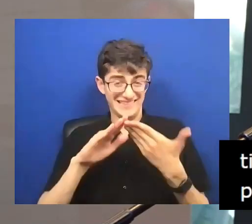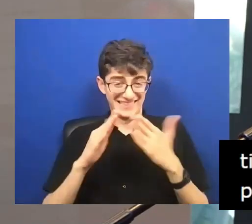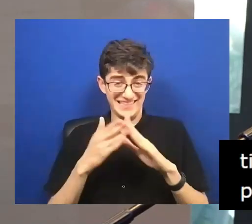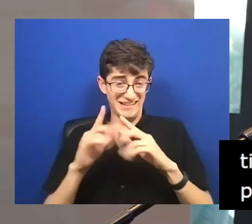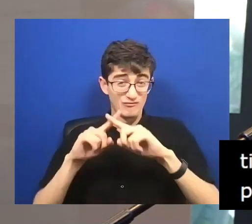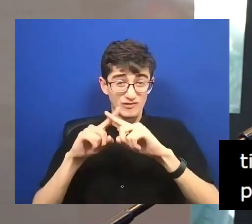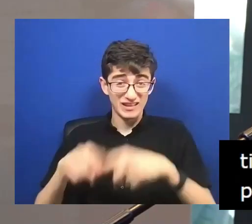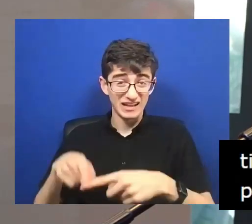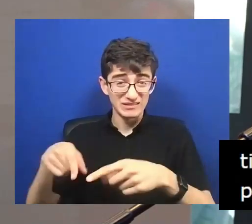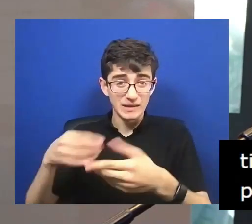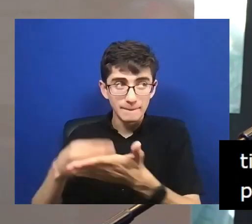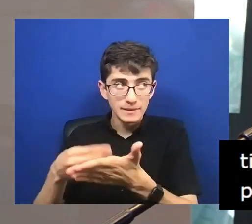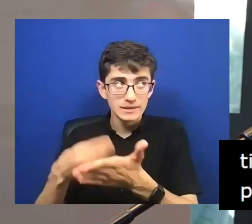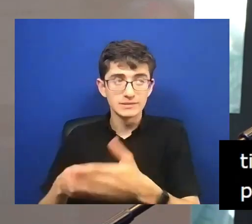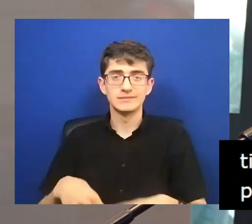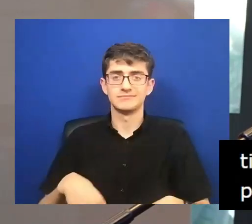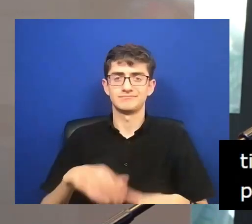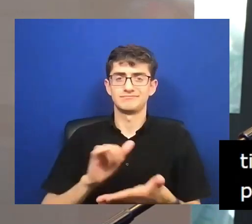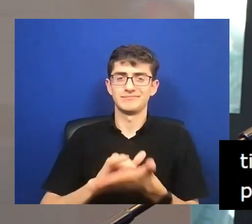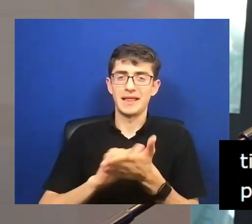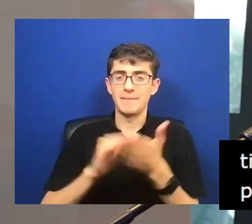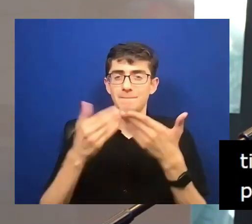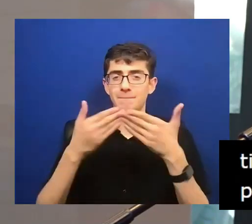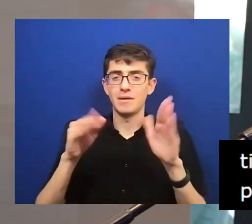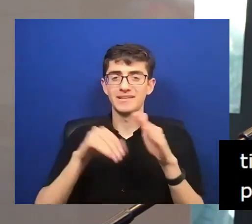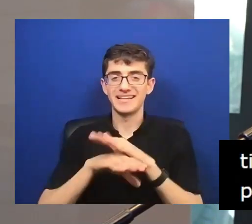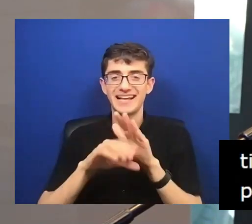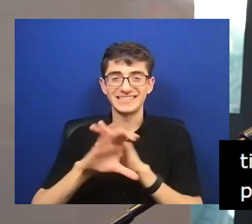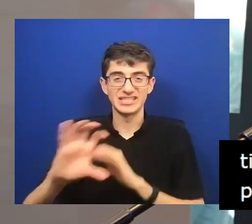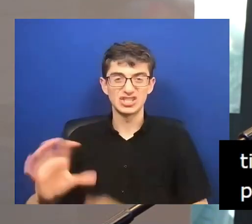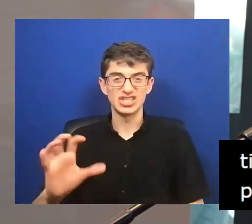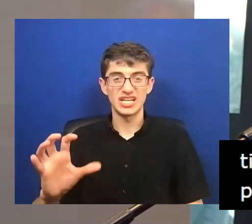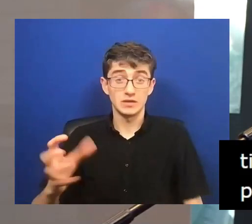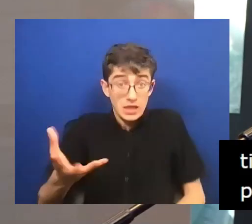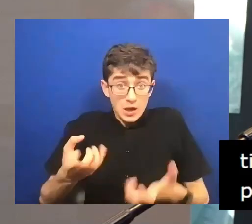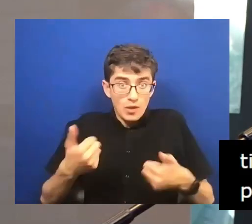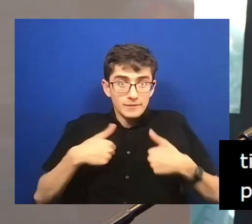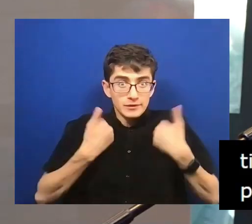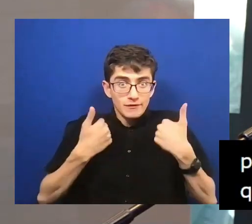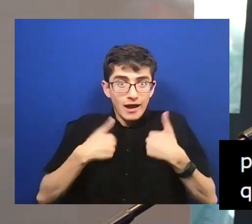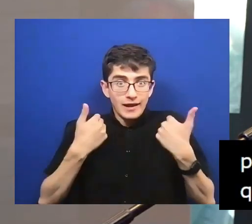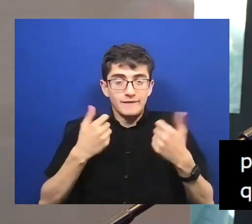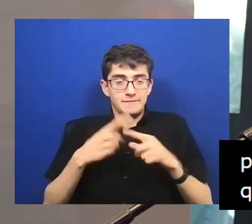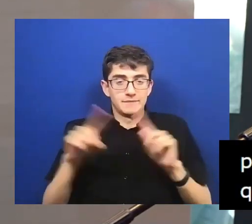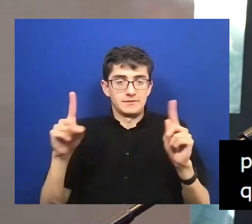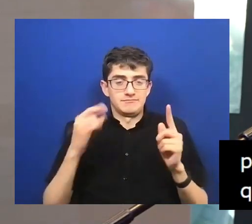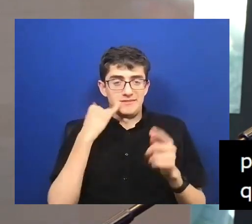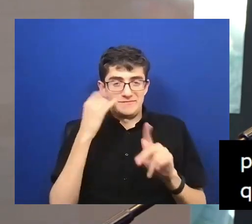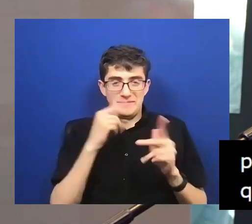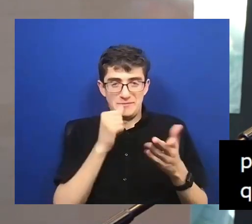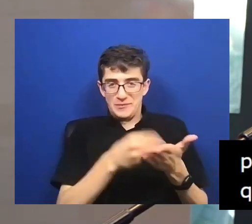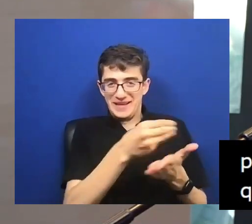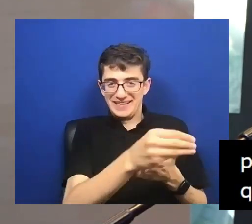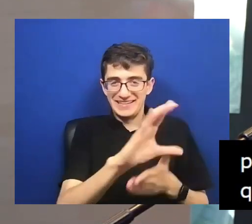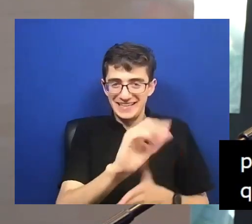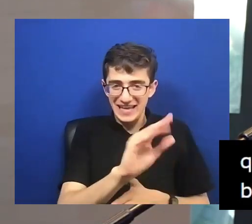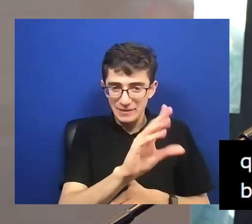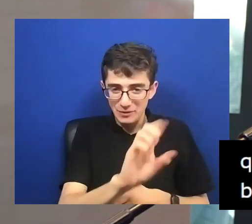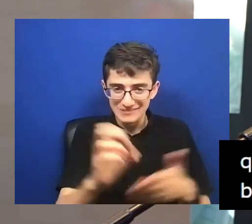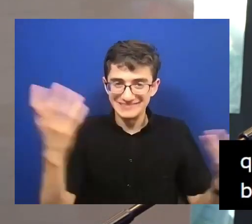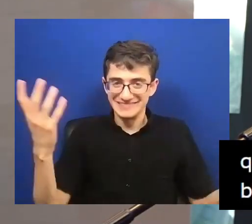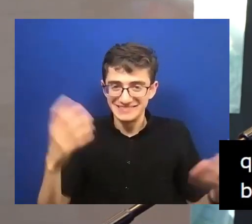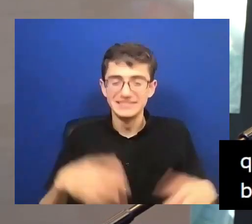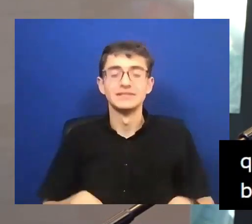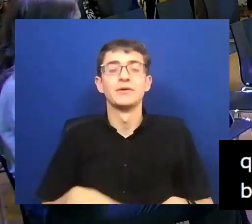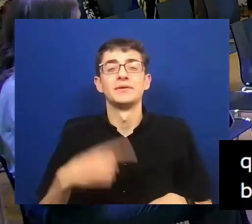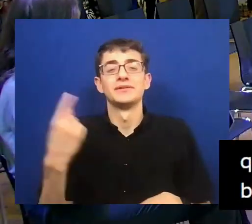access channels. I love those public access channels. I want them to survive. Something to think about in terms of the community.